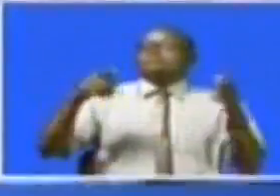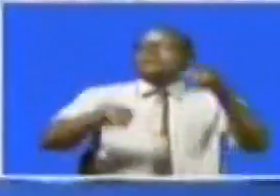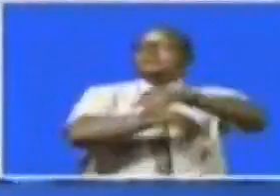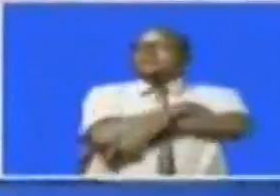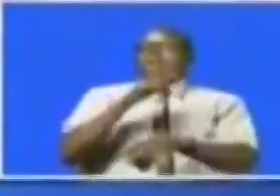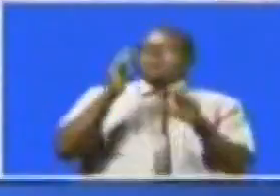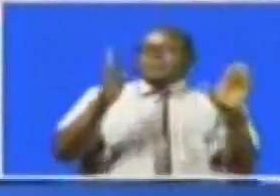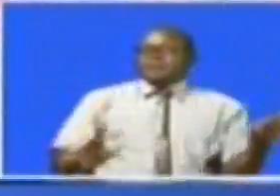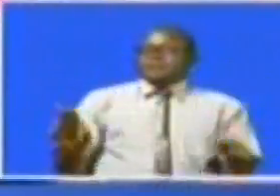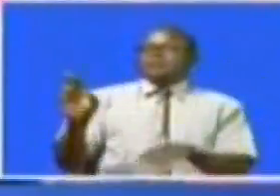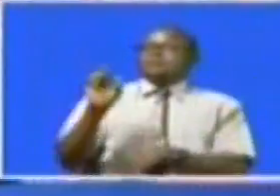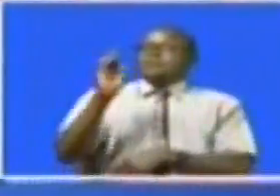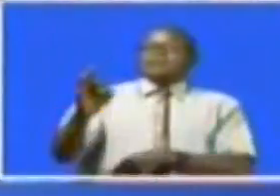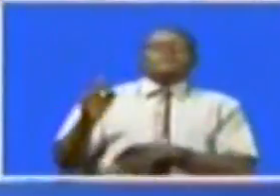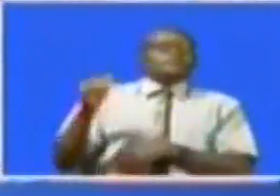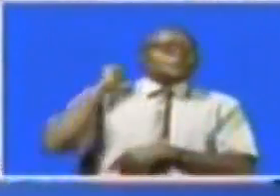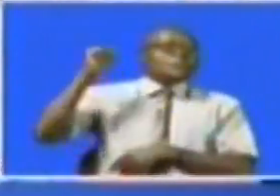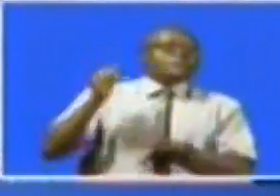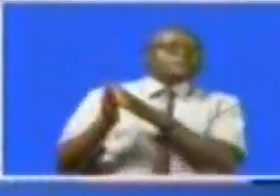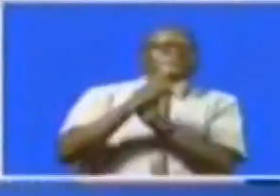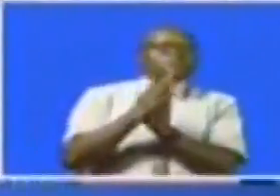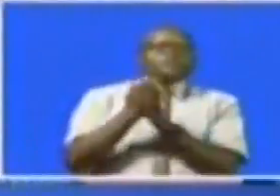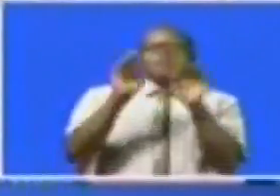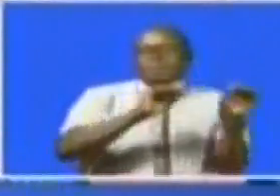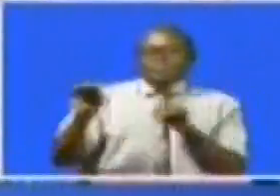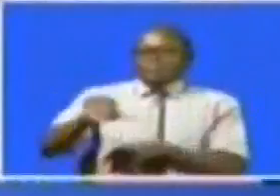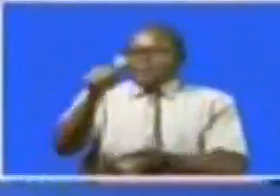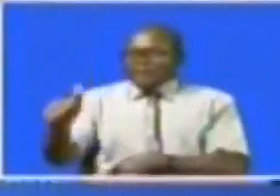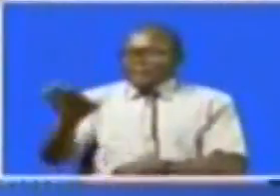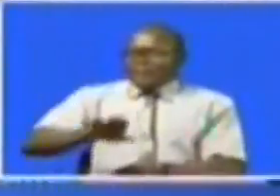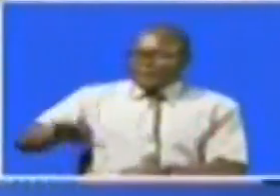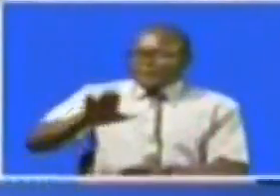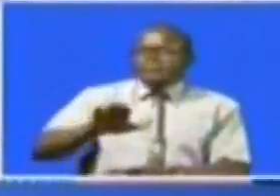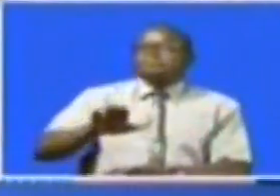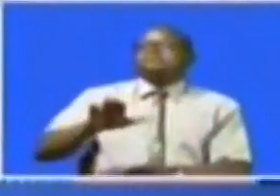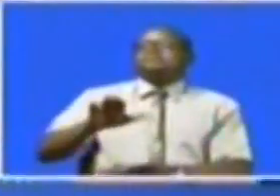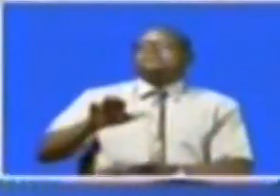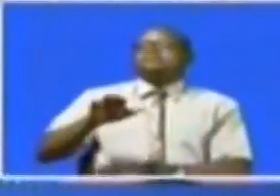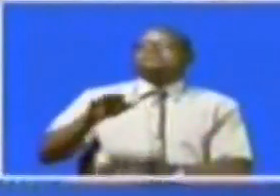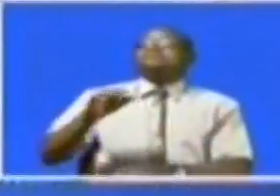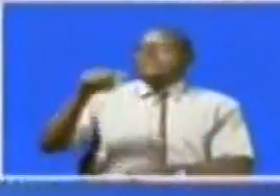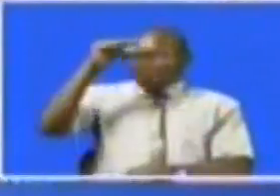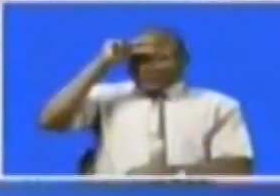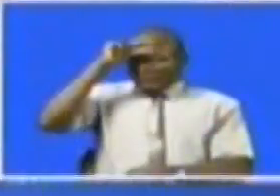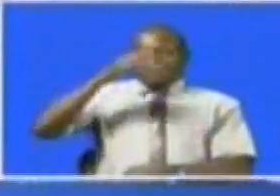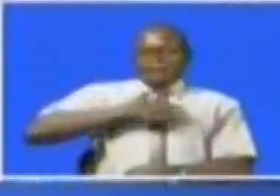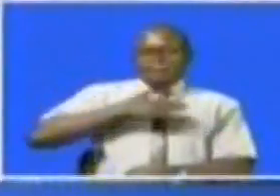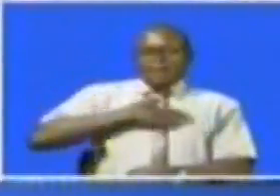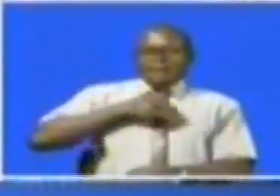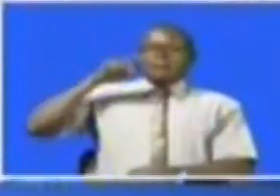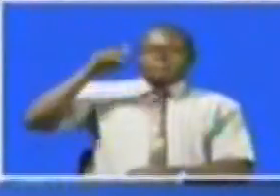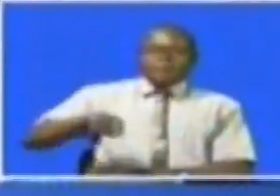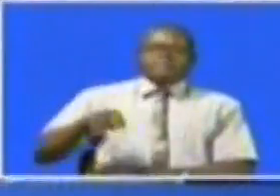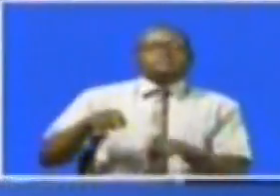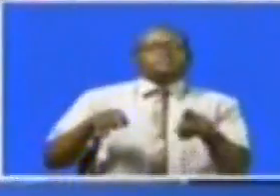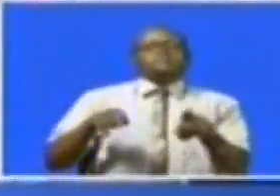colleagues. Kama siasa yako ni story, muende story upande ngine. Lakini serikali ya Uhuru Kenyatta ni